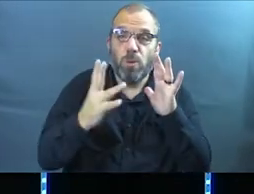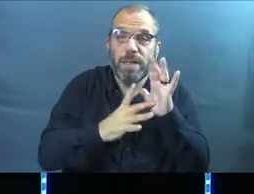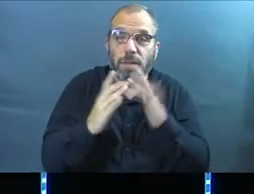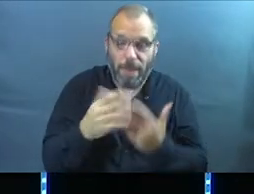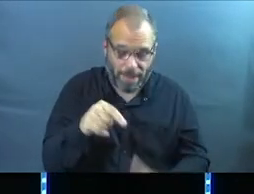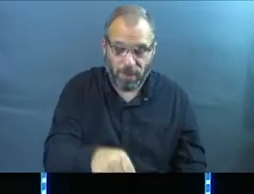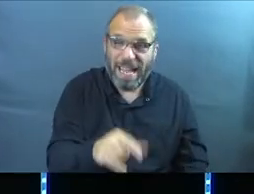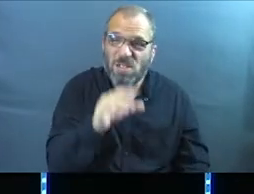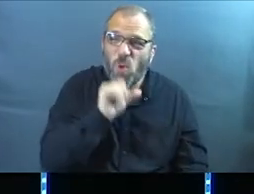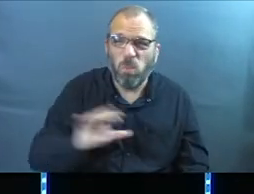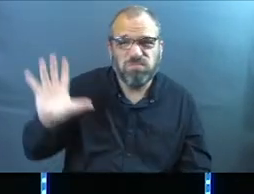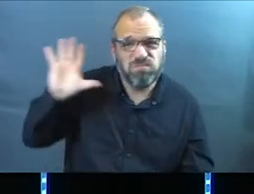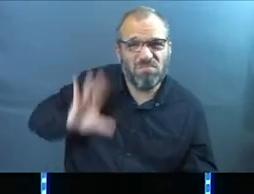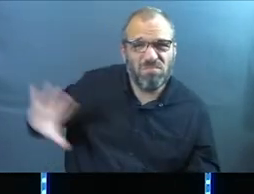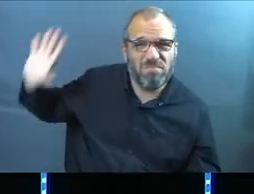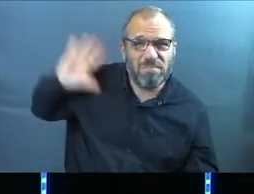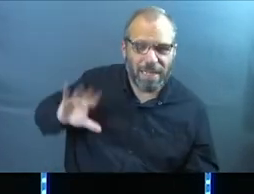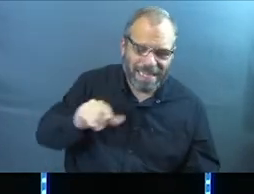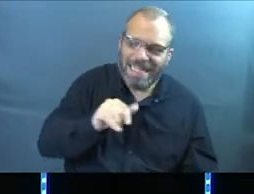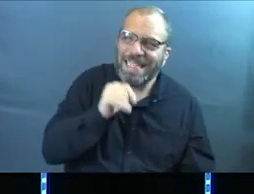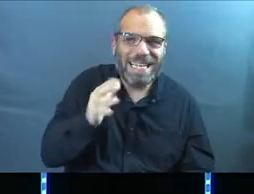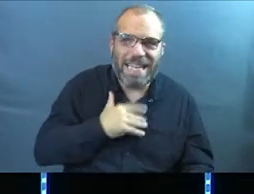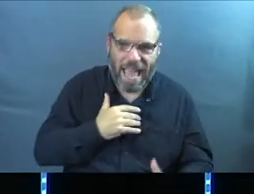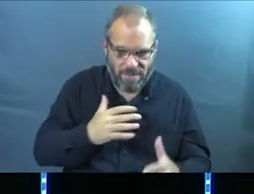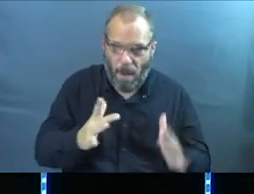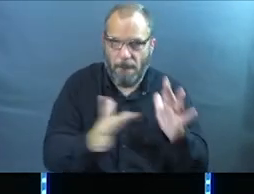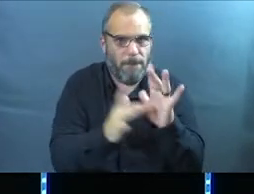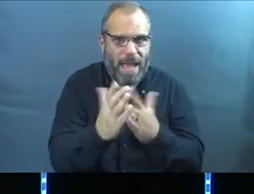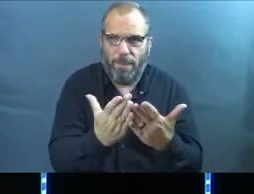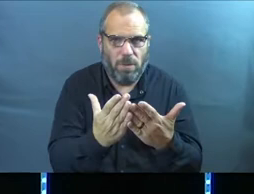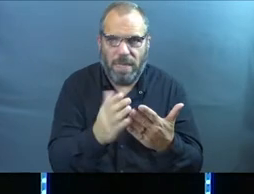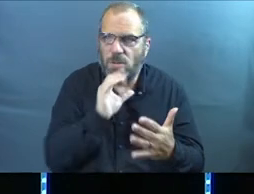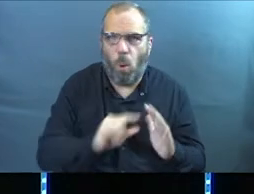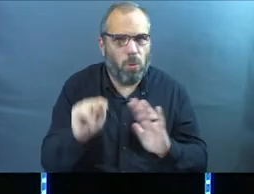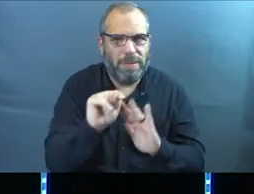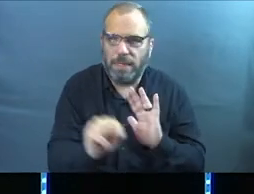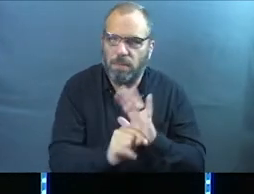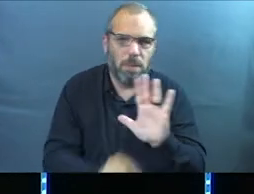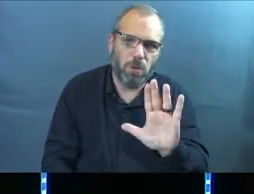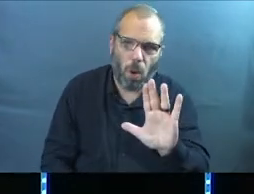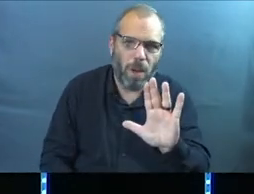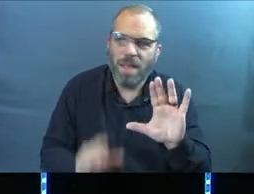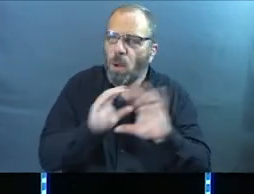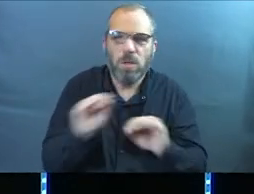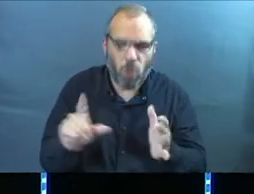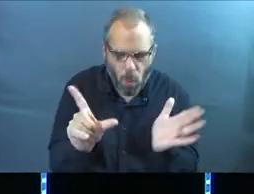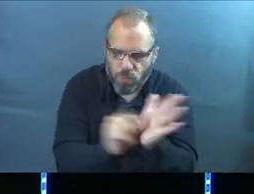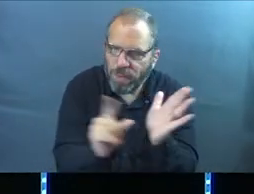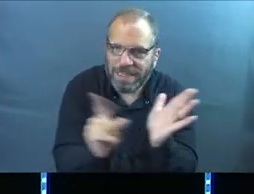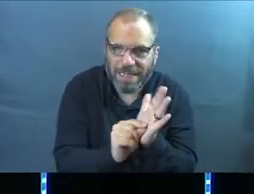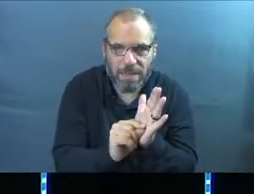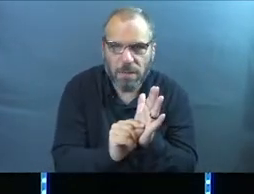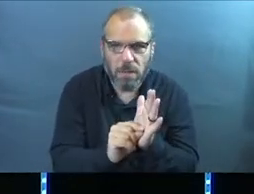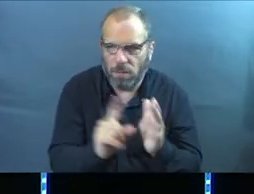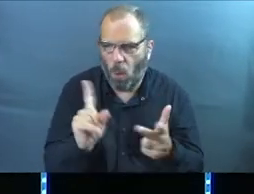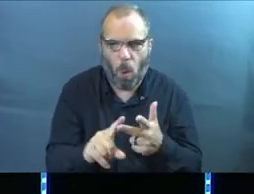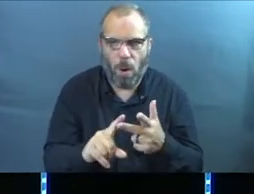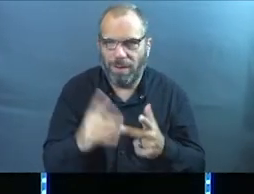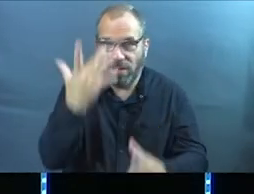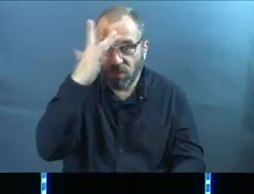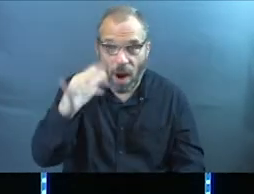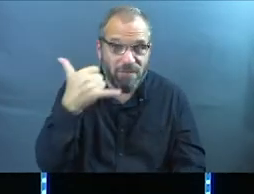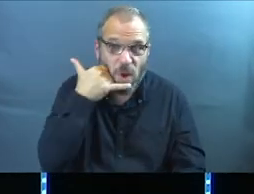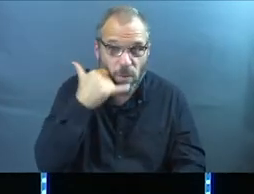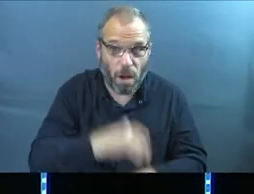at that time, in those ancient times, they did not actually have physical Bibles that they carried around. There was no printing press. There certainly wasn't any